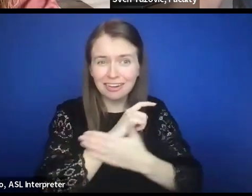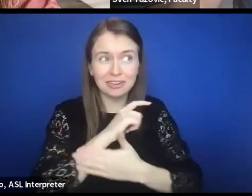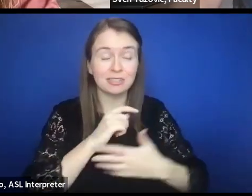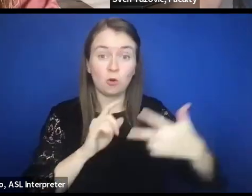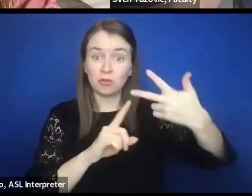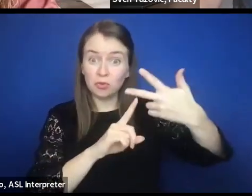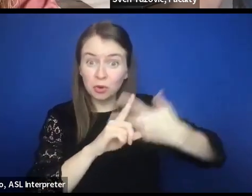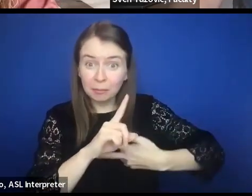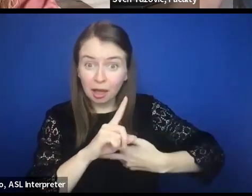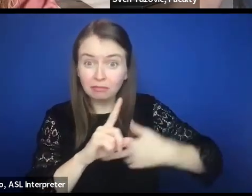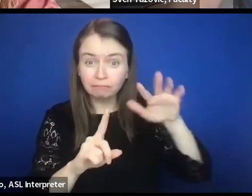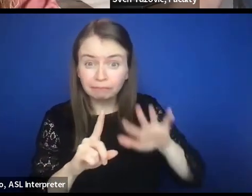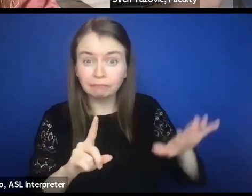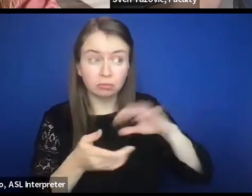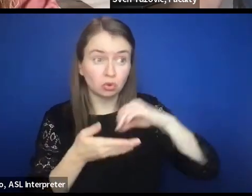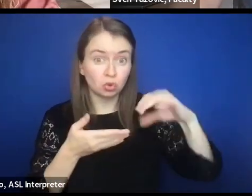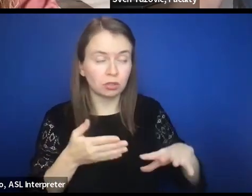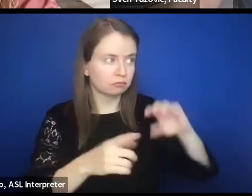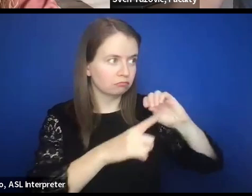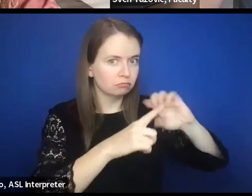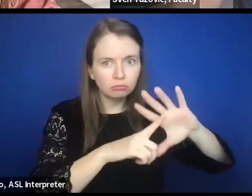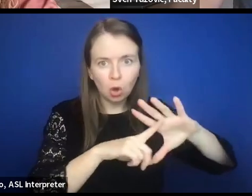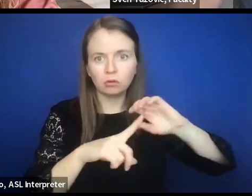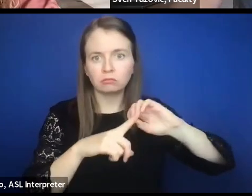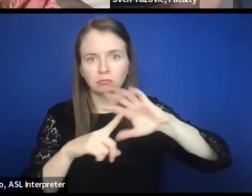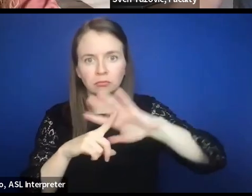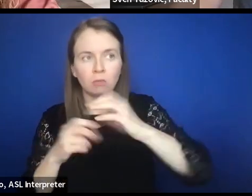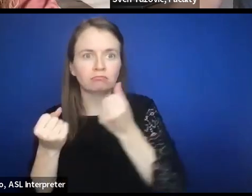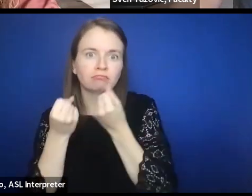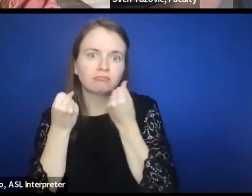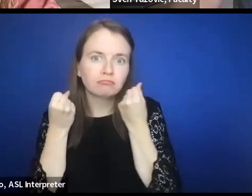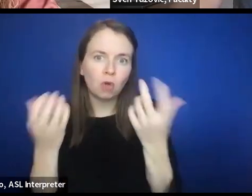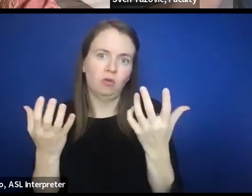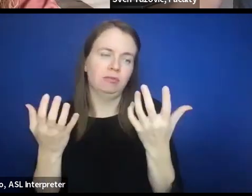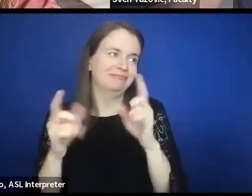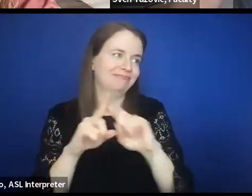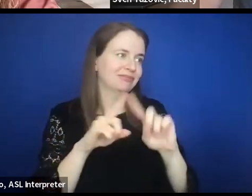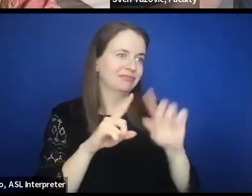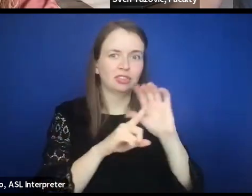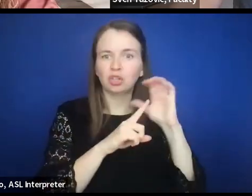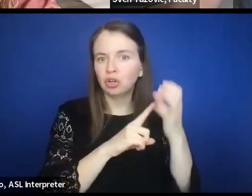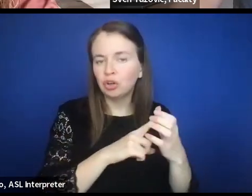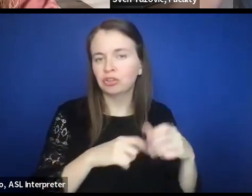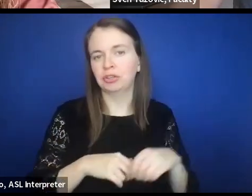3 months, where students are exposed to multiple